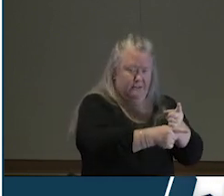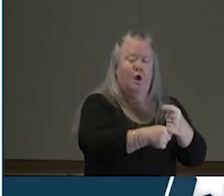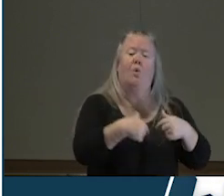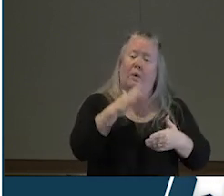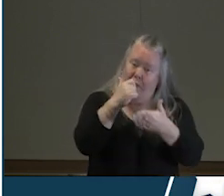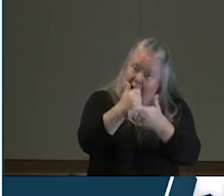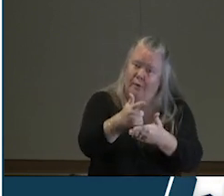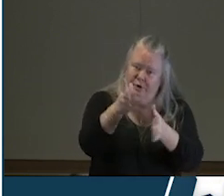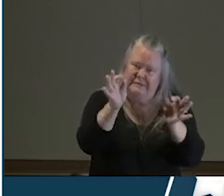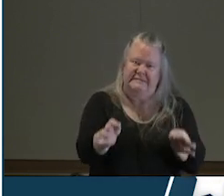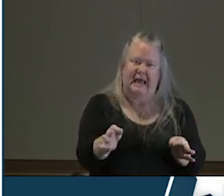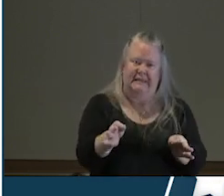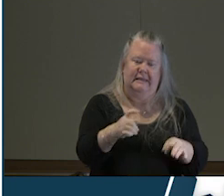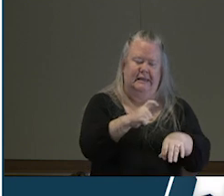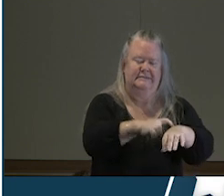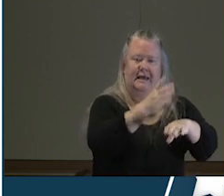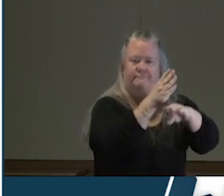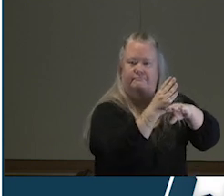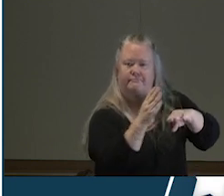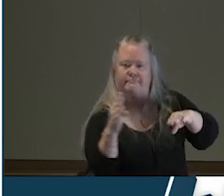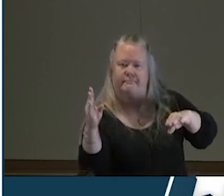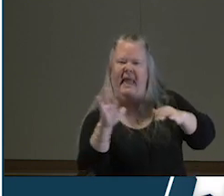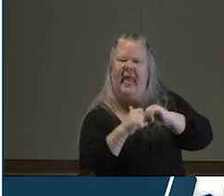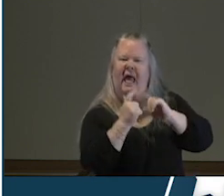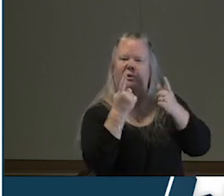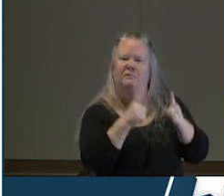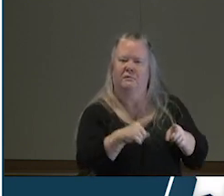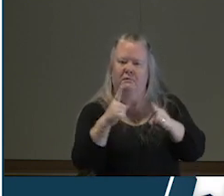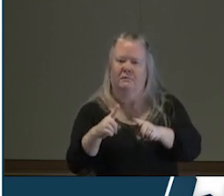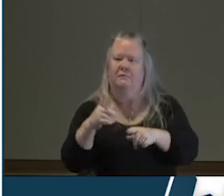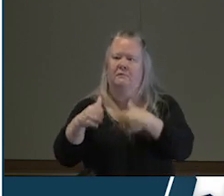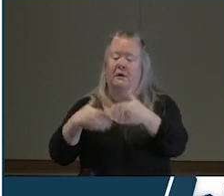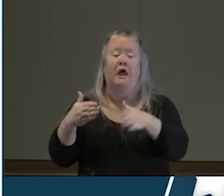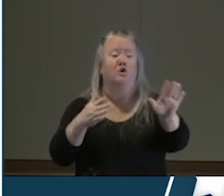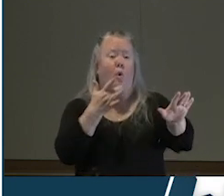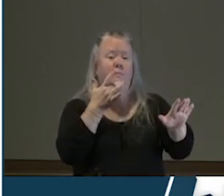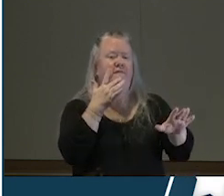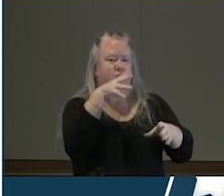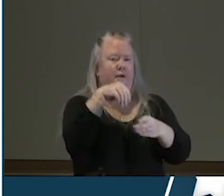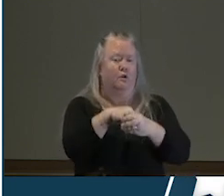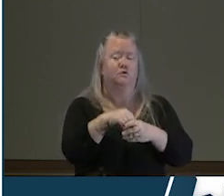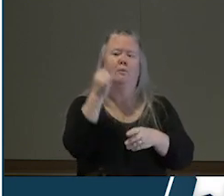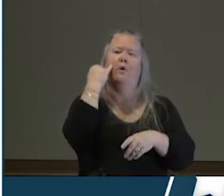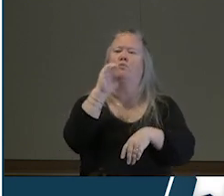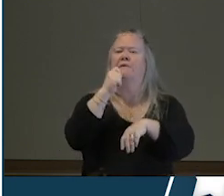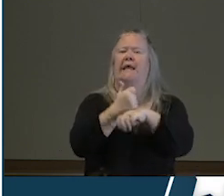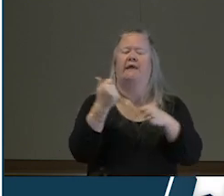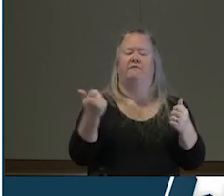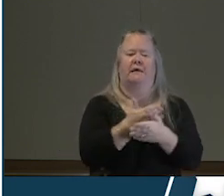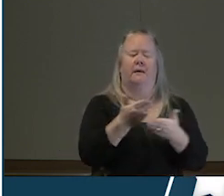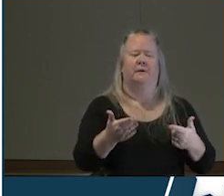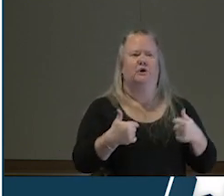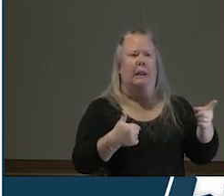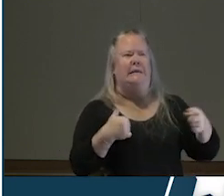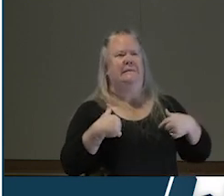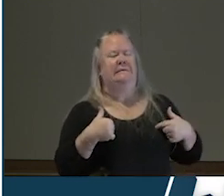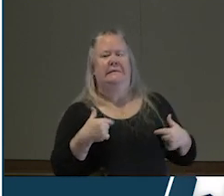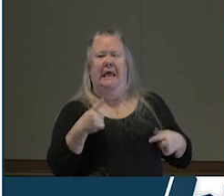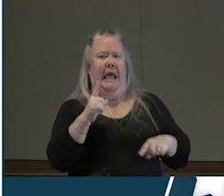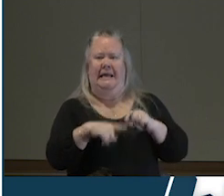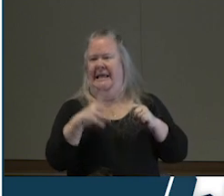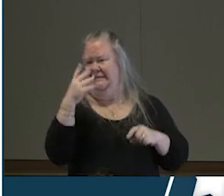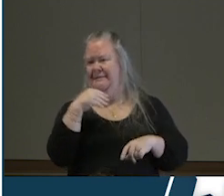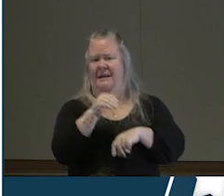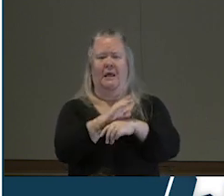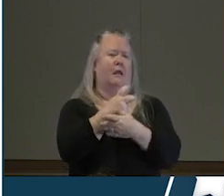help you determine a timeline for how to handle all this, and your preference is going to be in there. So if we're setting everything up and you're like, Craig, I can't sleep